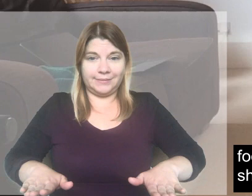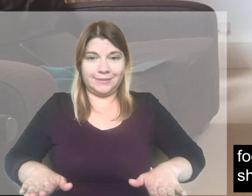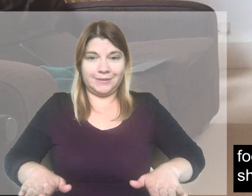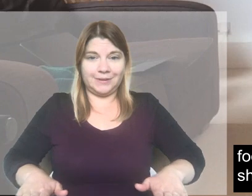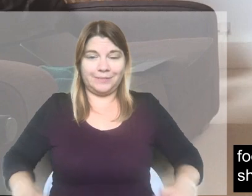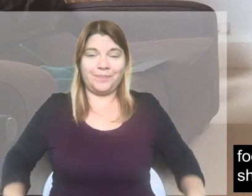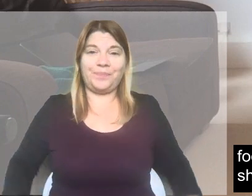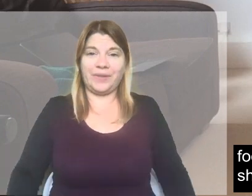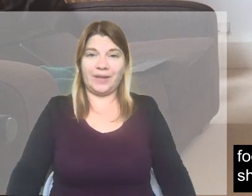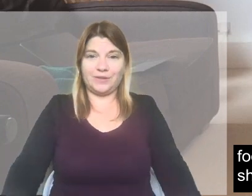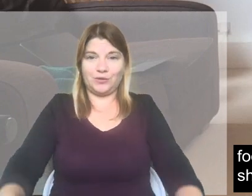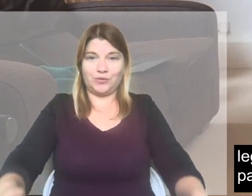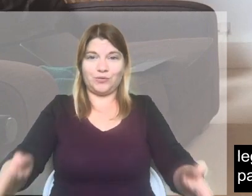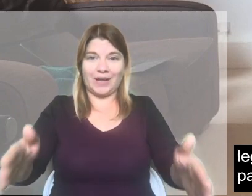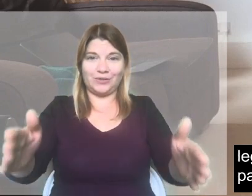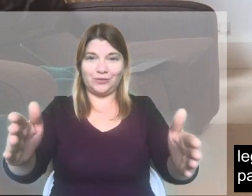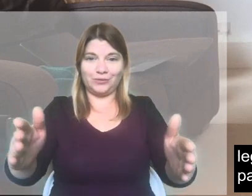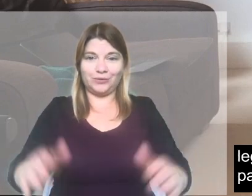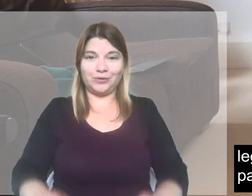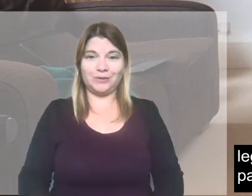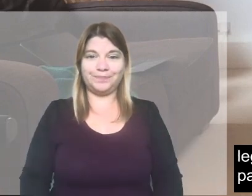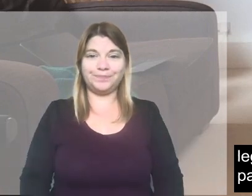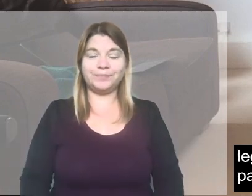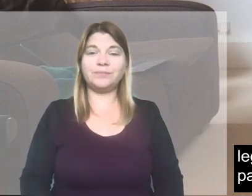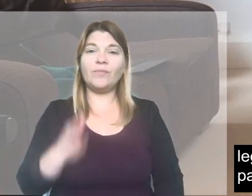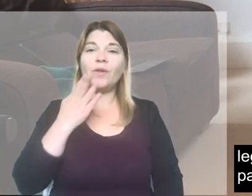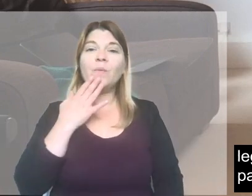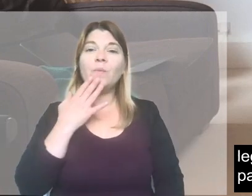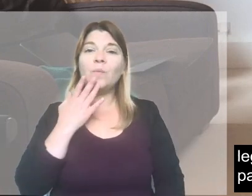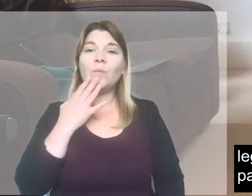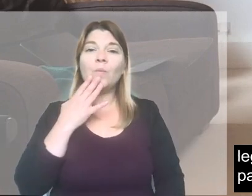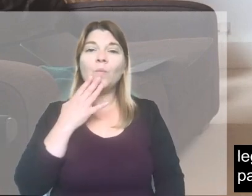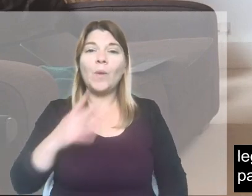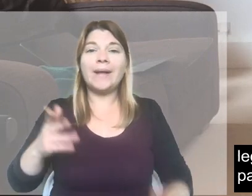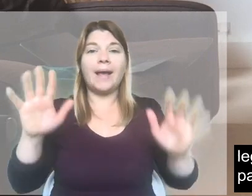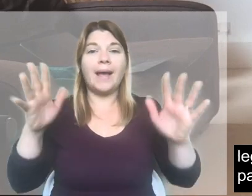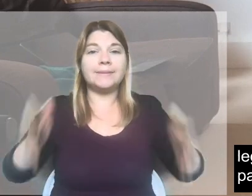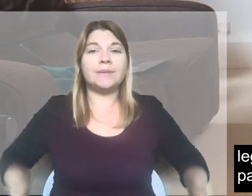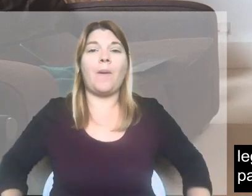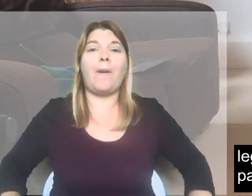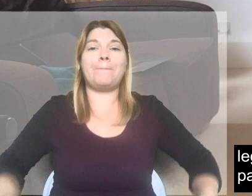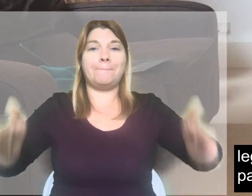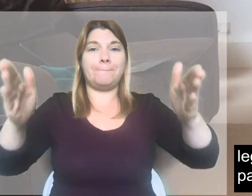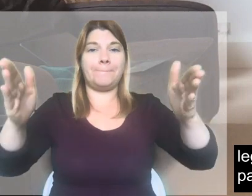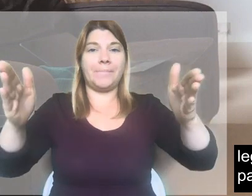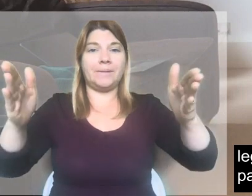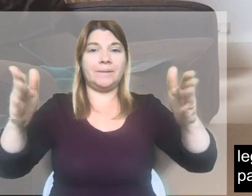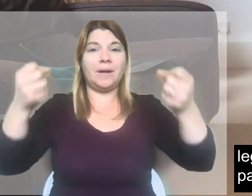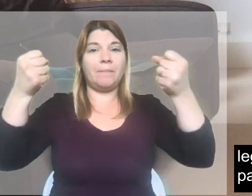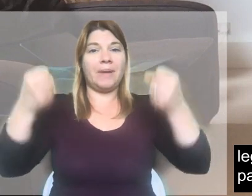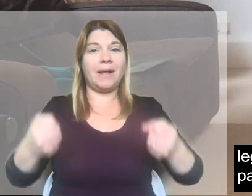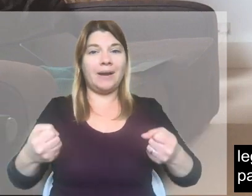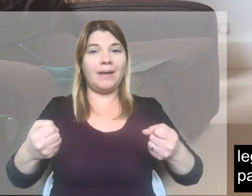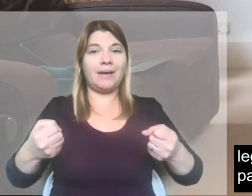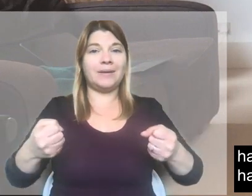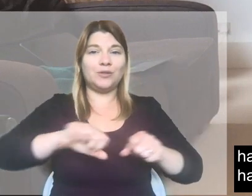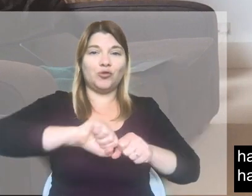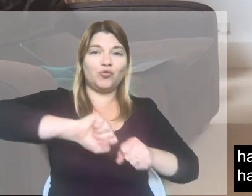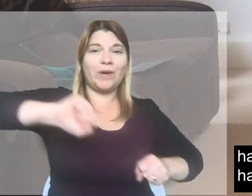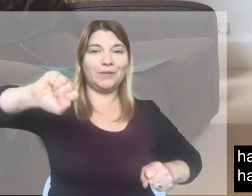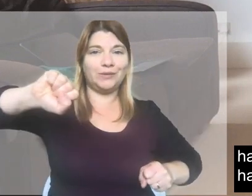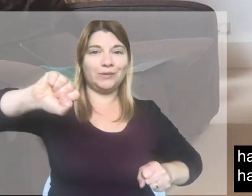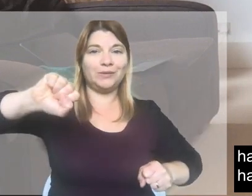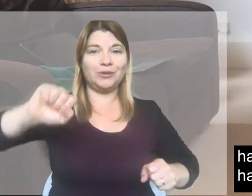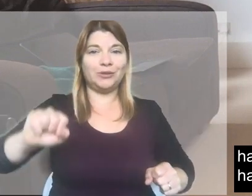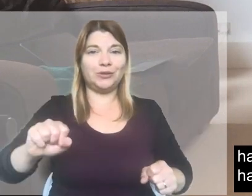reach shoulder height, I'm going to stretch my legs. So my knees bend as my hands come past my hips, and they stretch as my hands